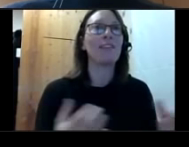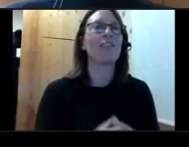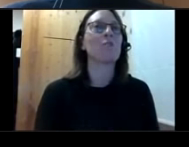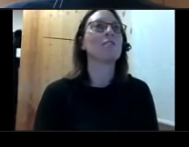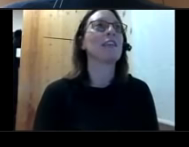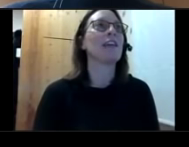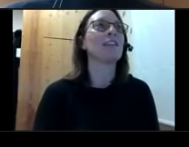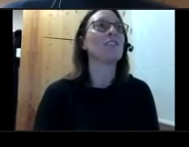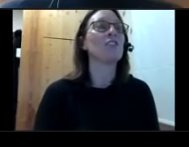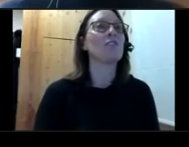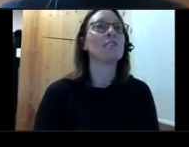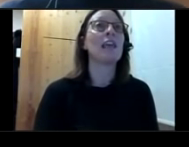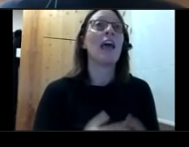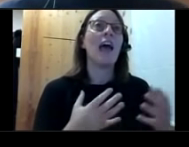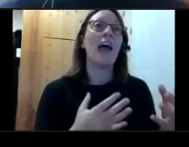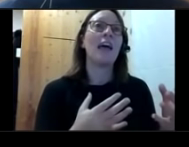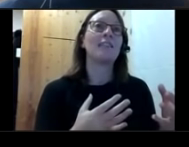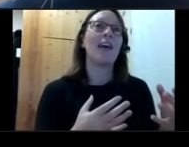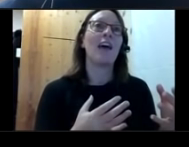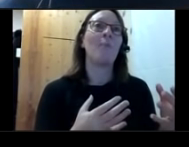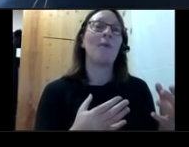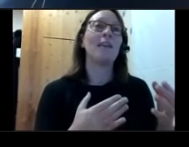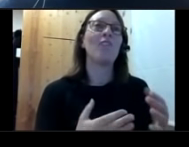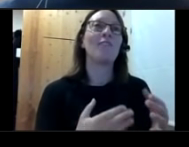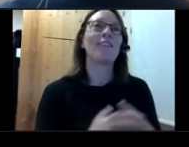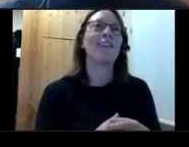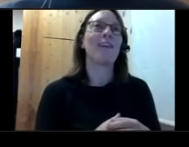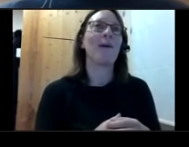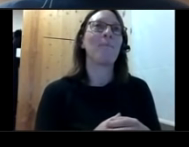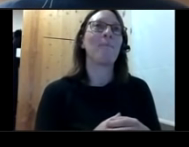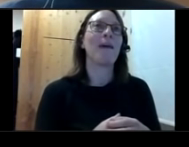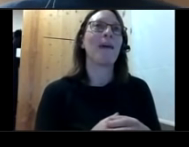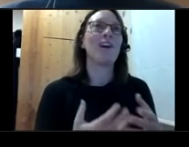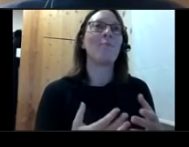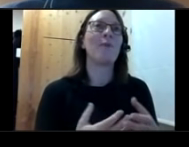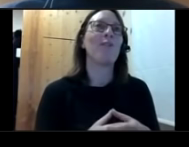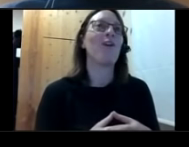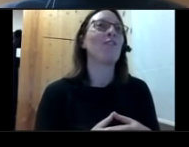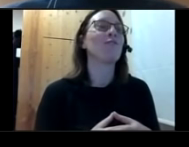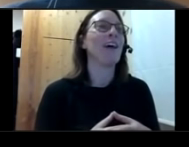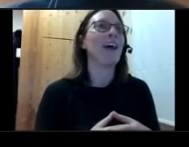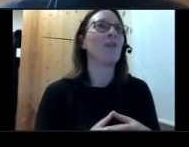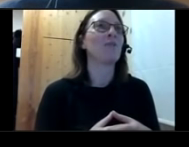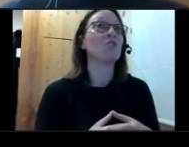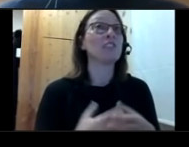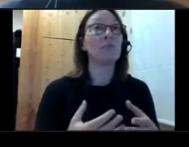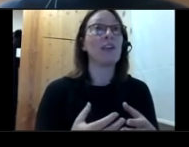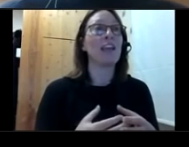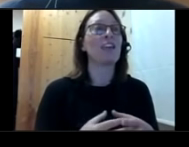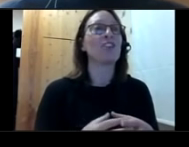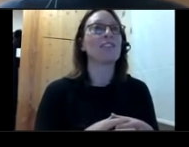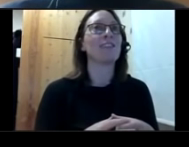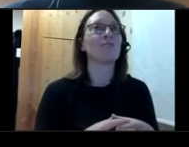both in the community and in his university. And he's got a really great example of how to deal